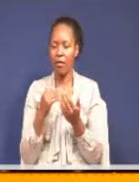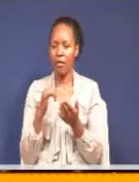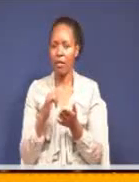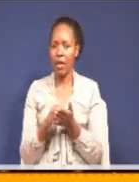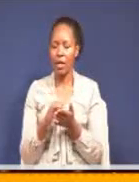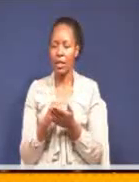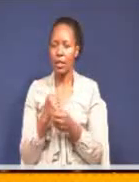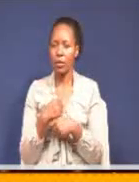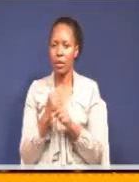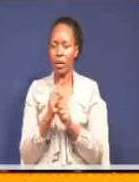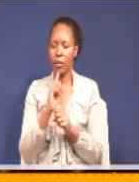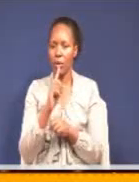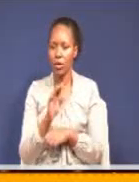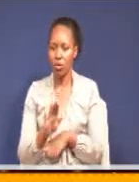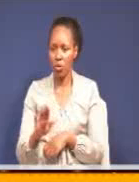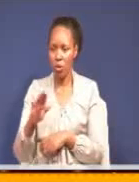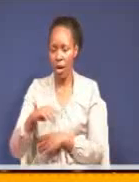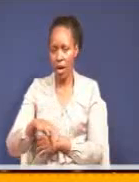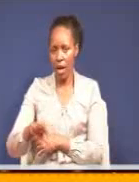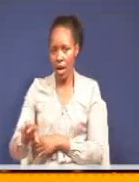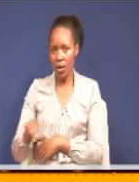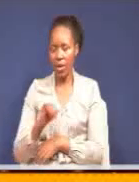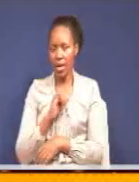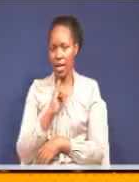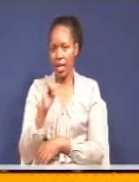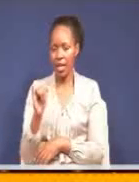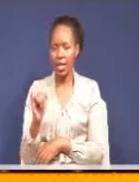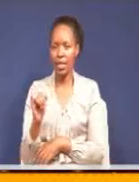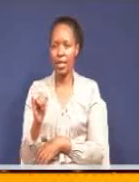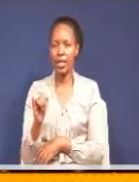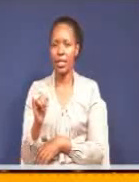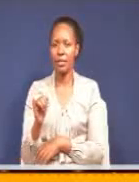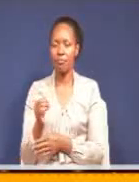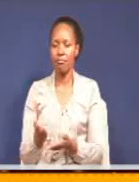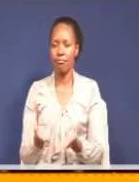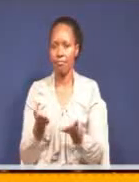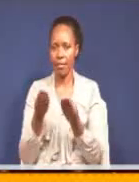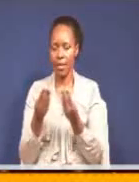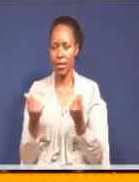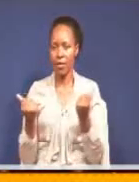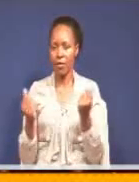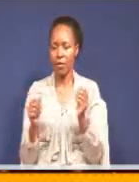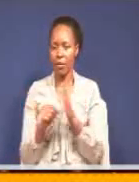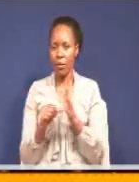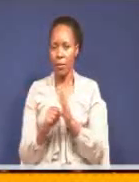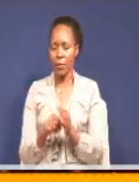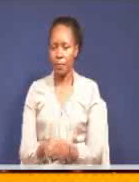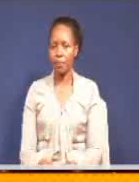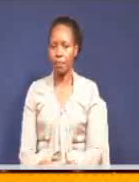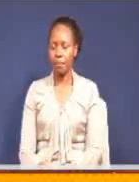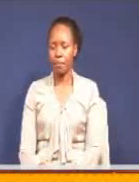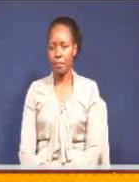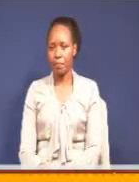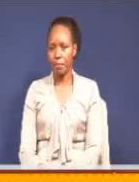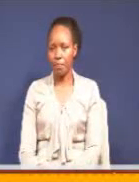that your county is the marginalization of your county is addressed. Kumamuji muneno Nairobi,